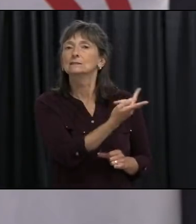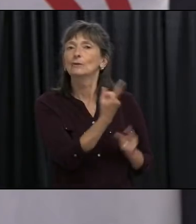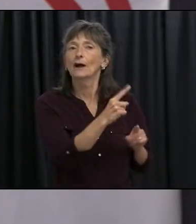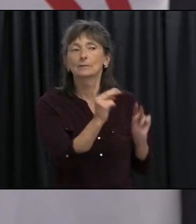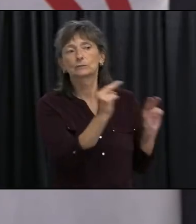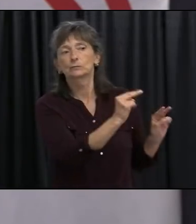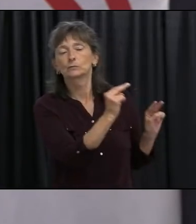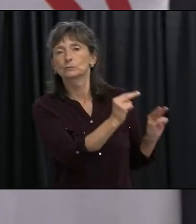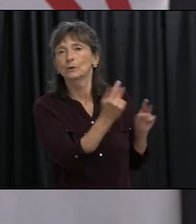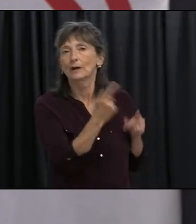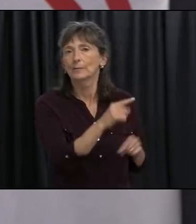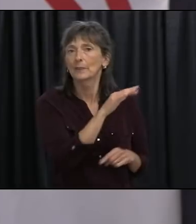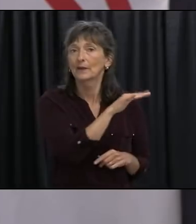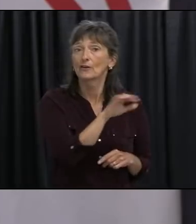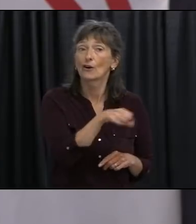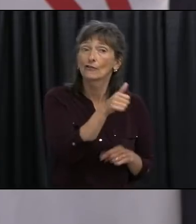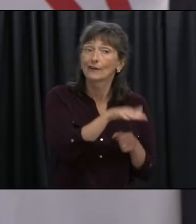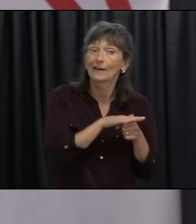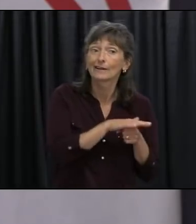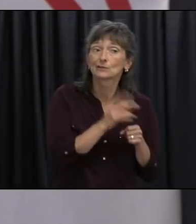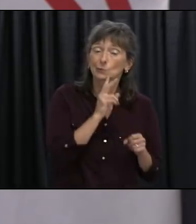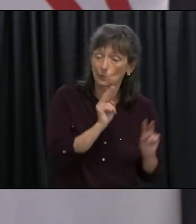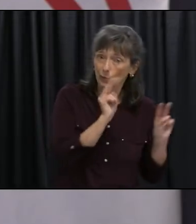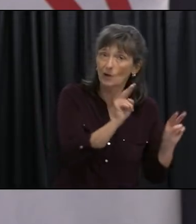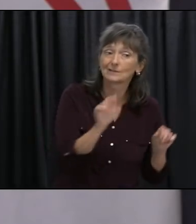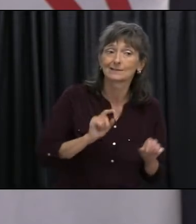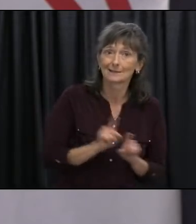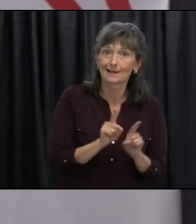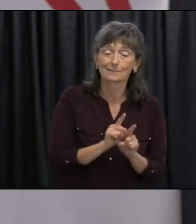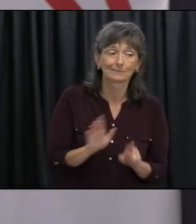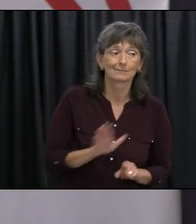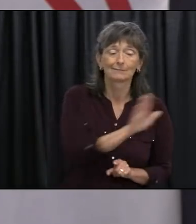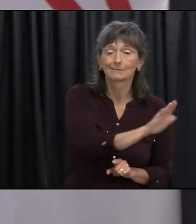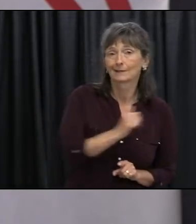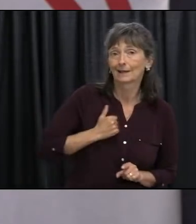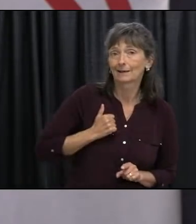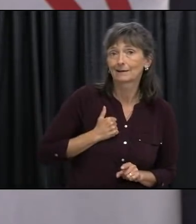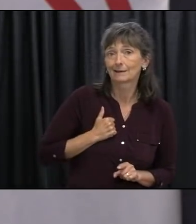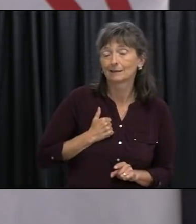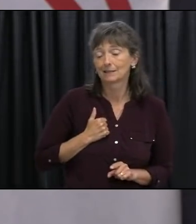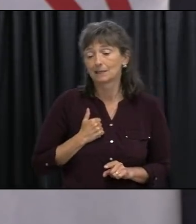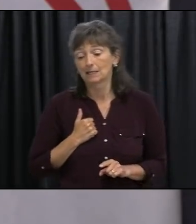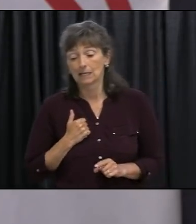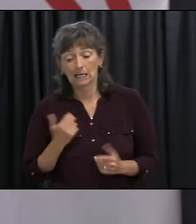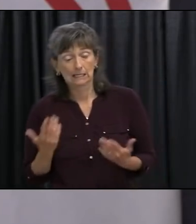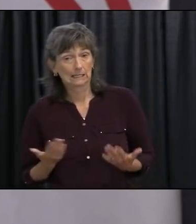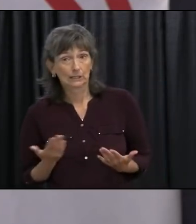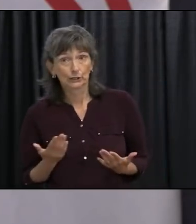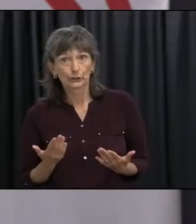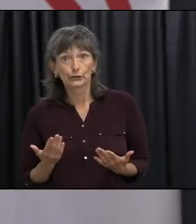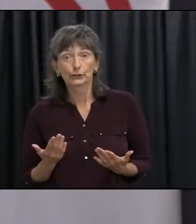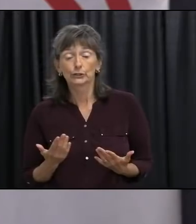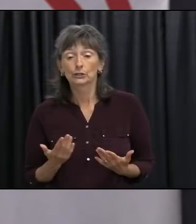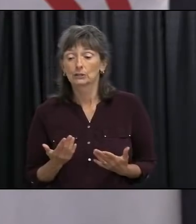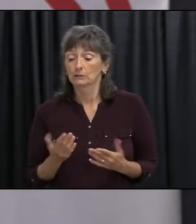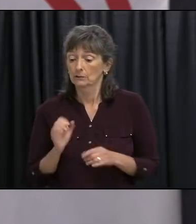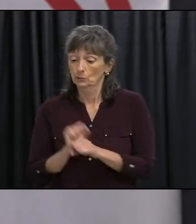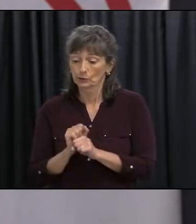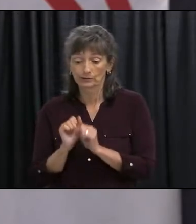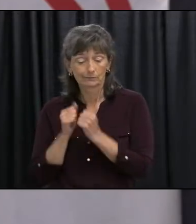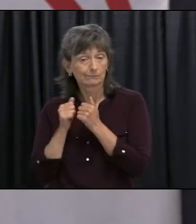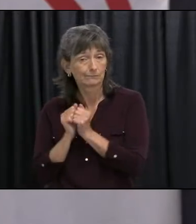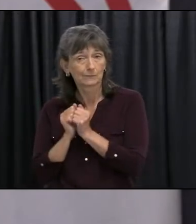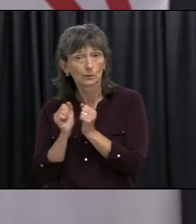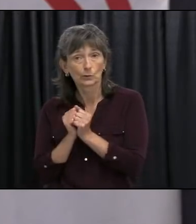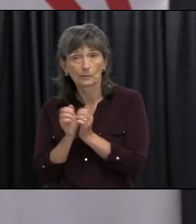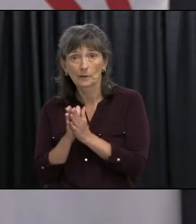at prevalence, we look at what's happening in other jurisdictions, and as we, in Newfoundland and Labrador, as the premier of our province right now, working with our public health officials, that's